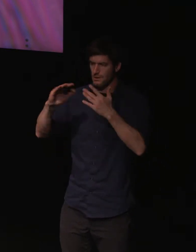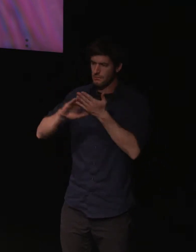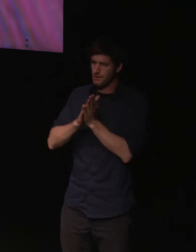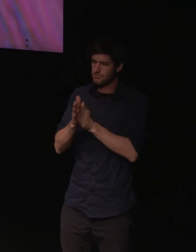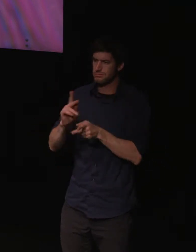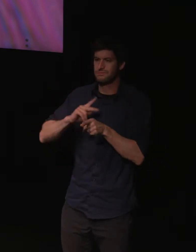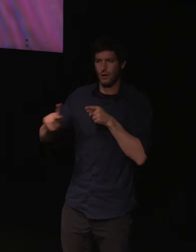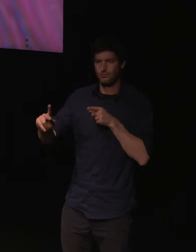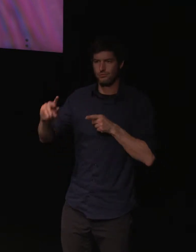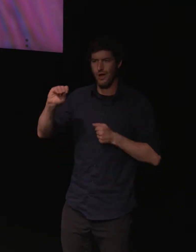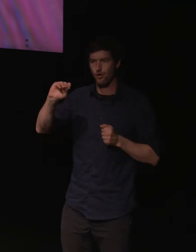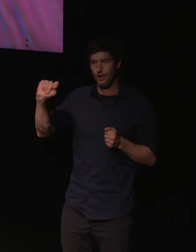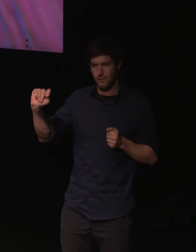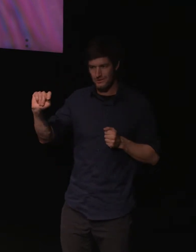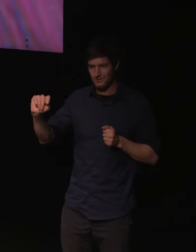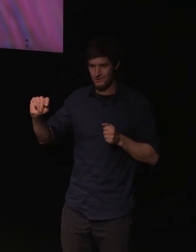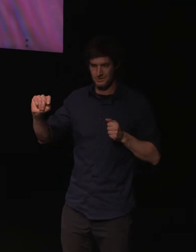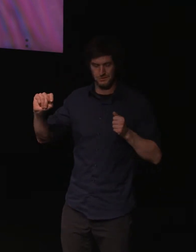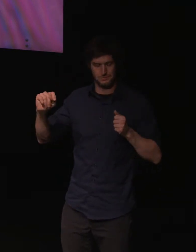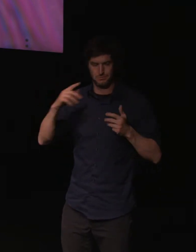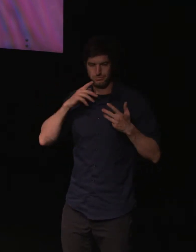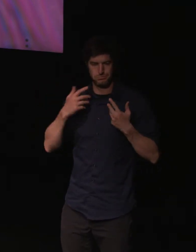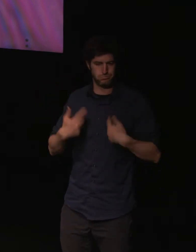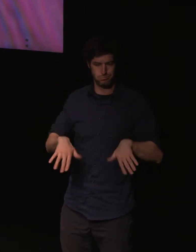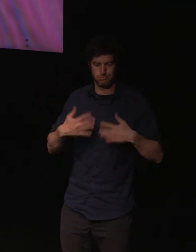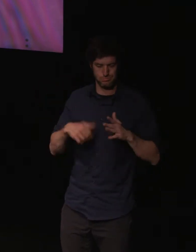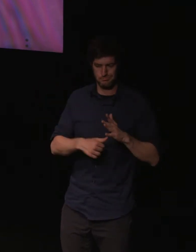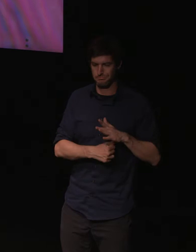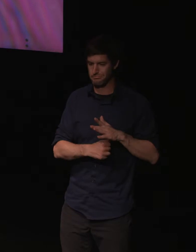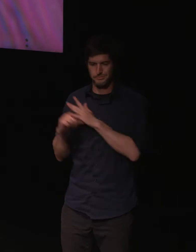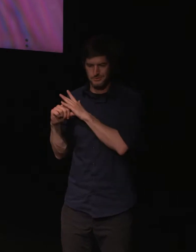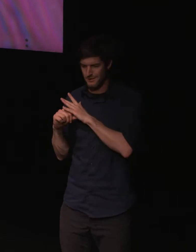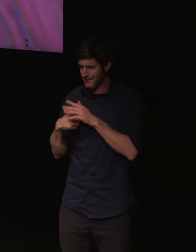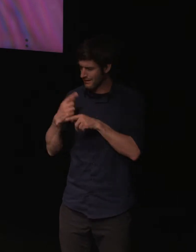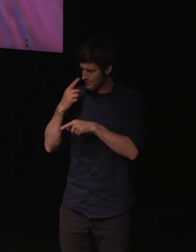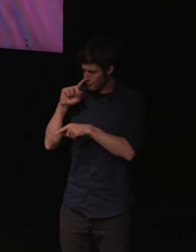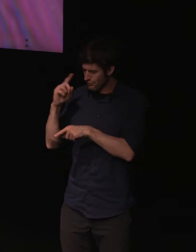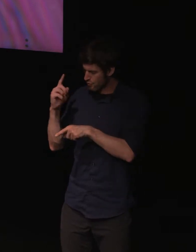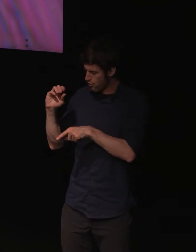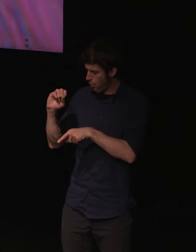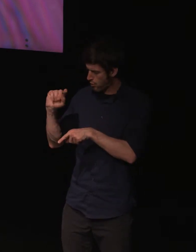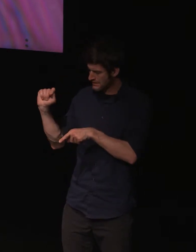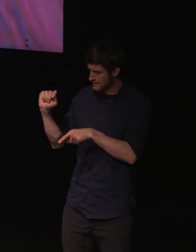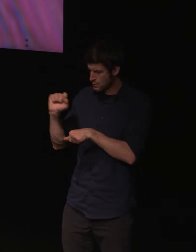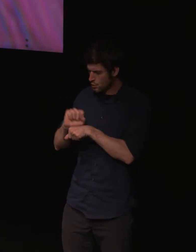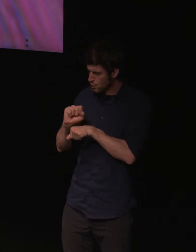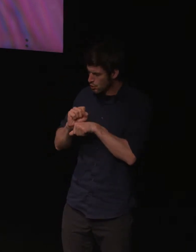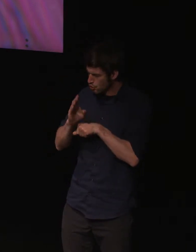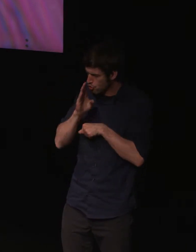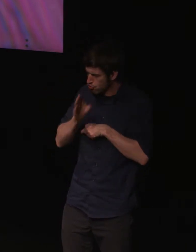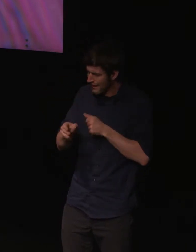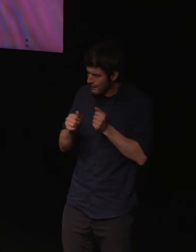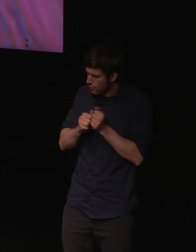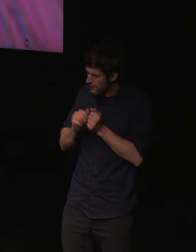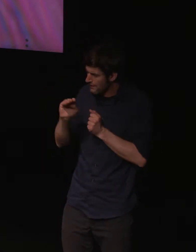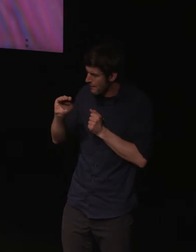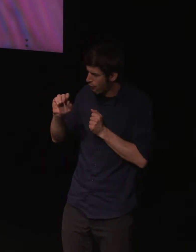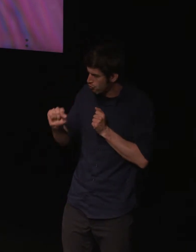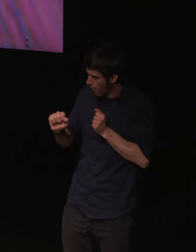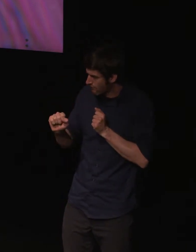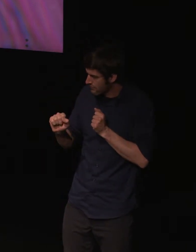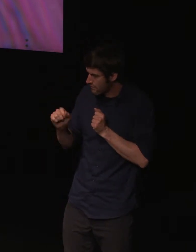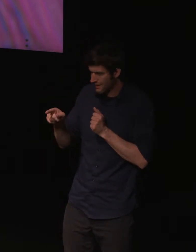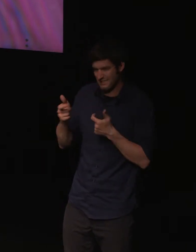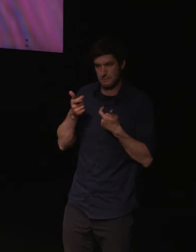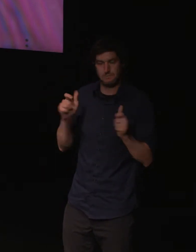therapist, like tremendously. I think she's the first OT ever to be working directly with Microsoft, and that's a huge